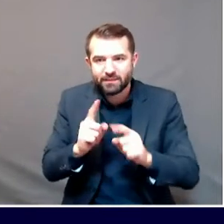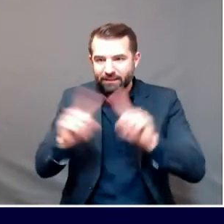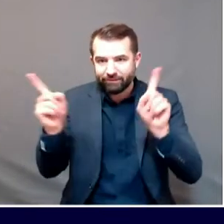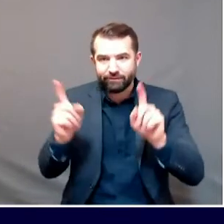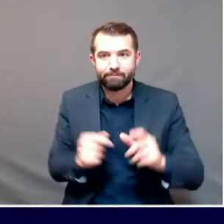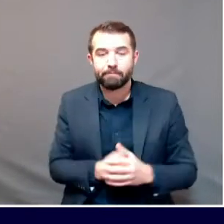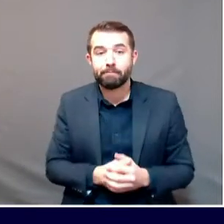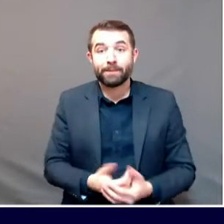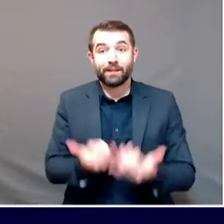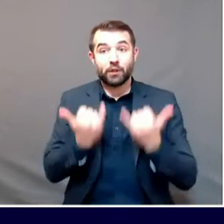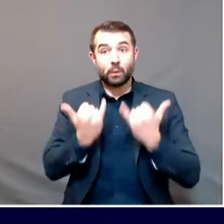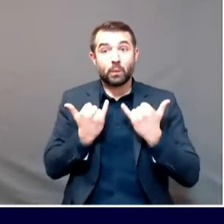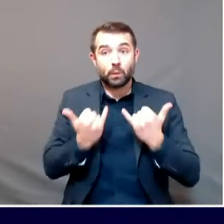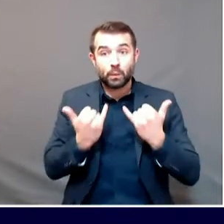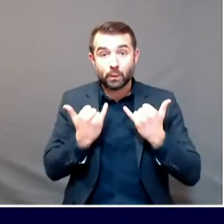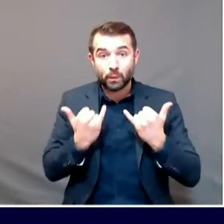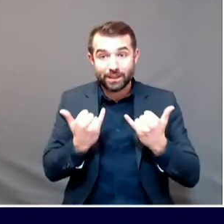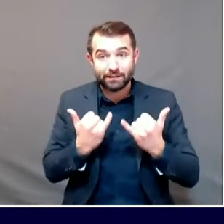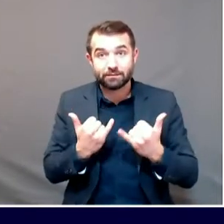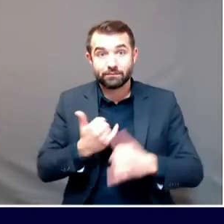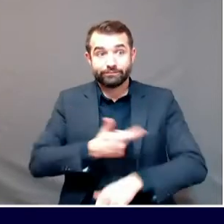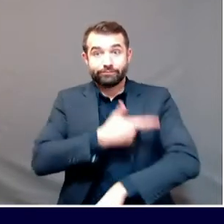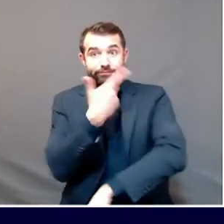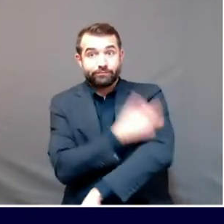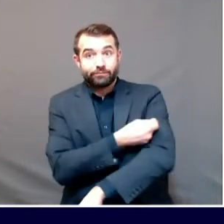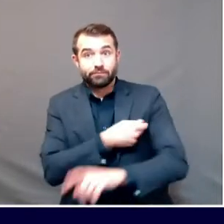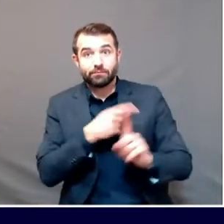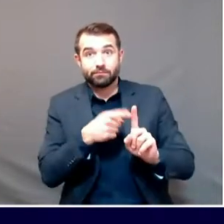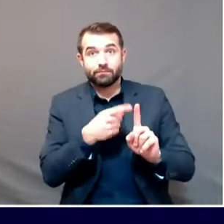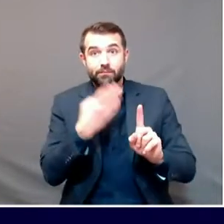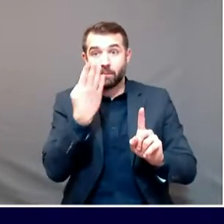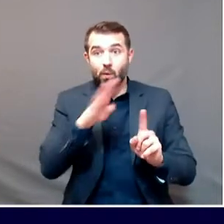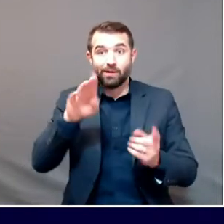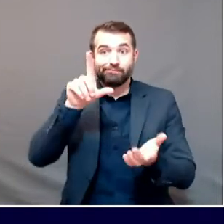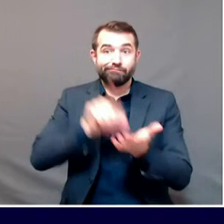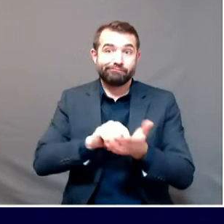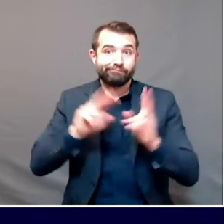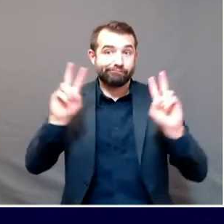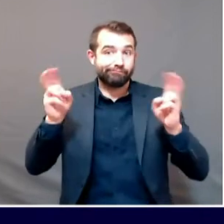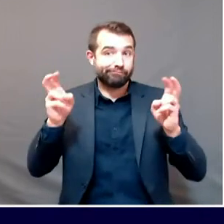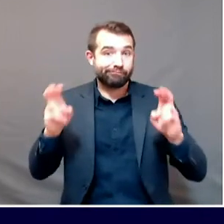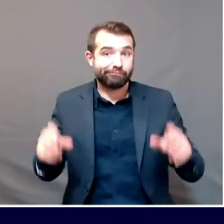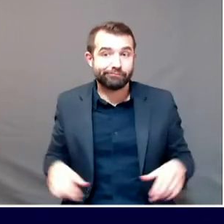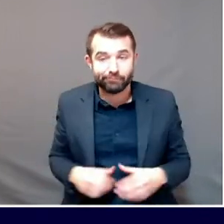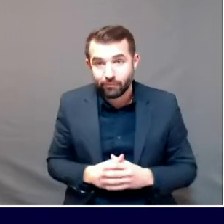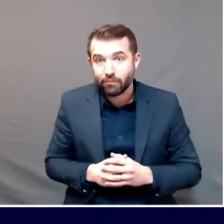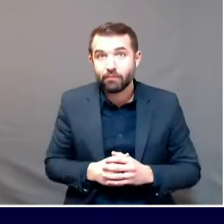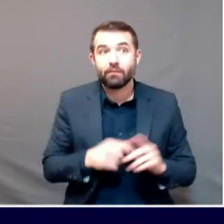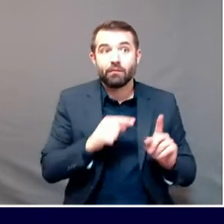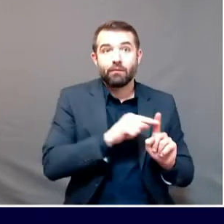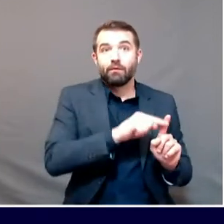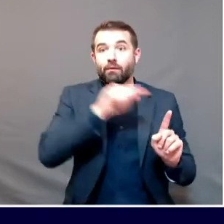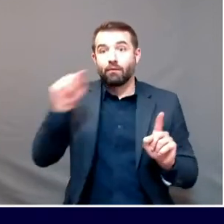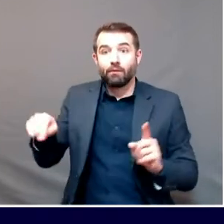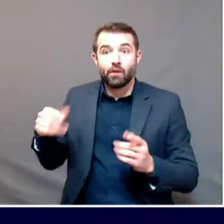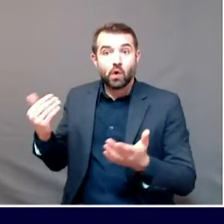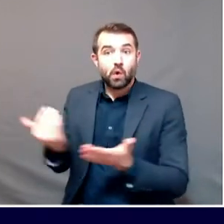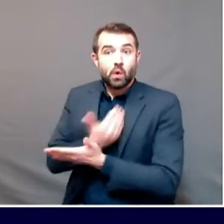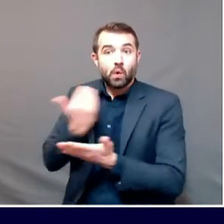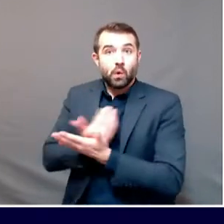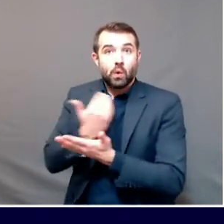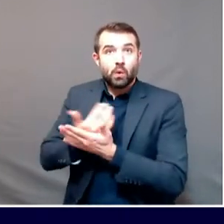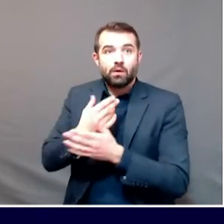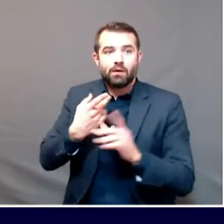then rebuilds it with a few modifications. That is similar to what's happened with these vaccines. They took the blueprint from